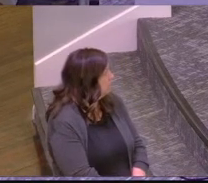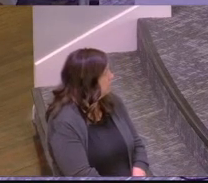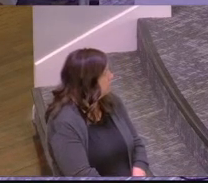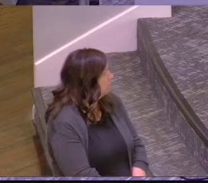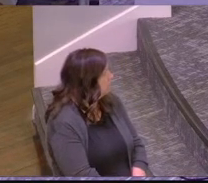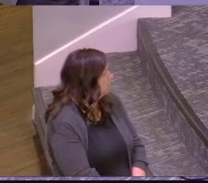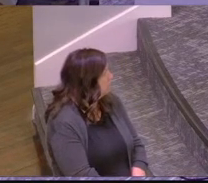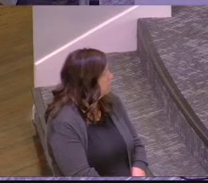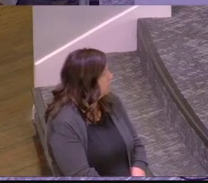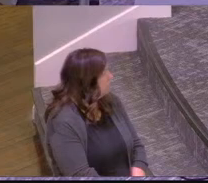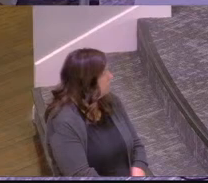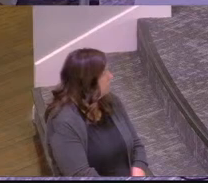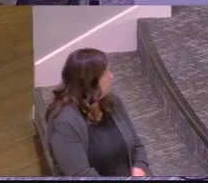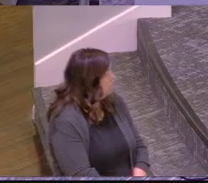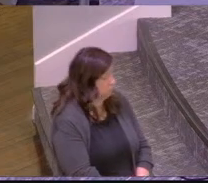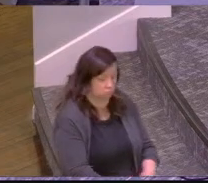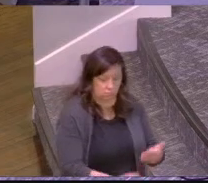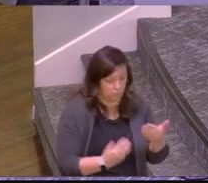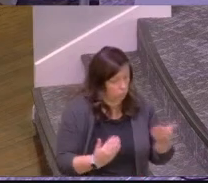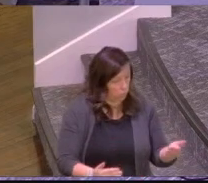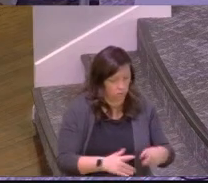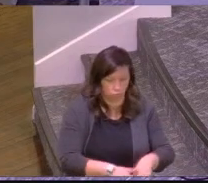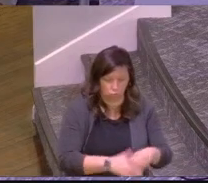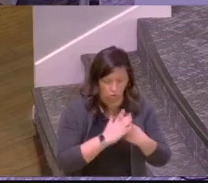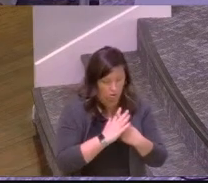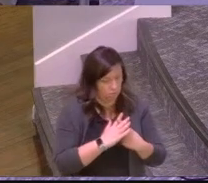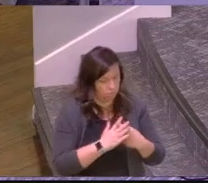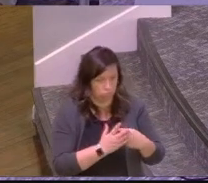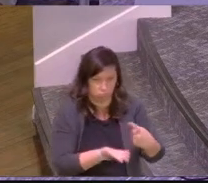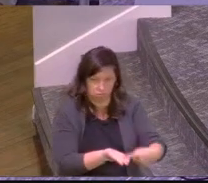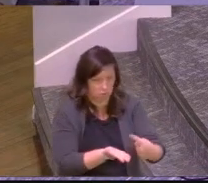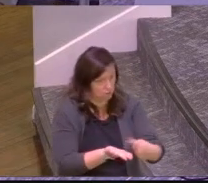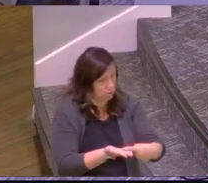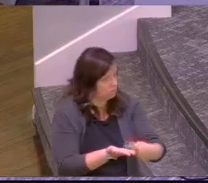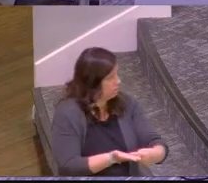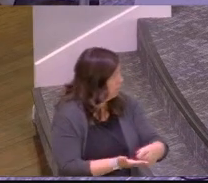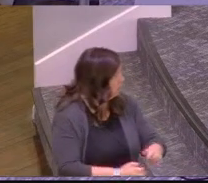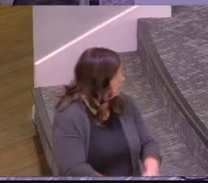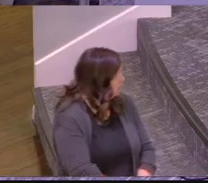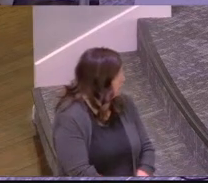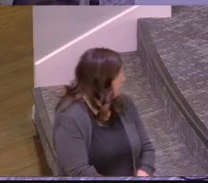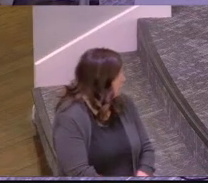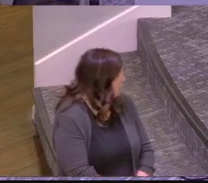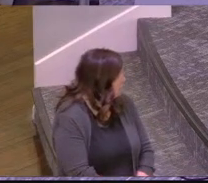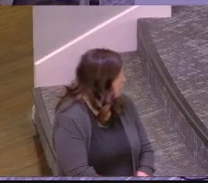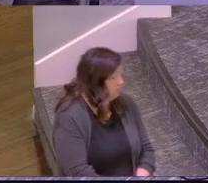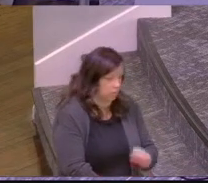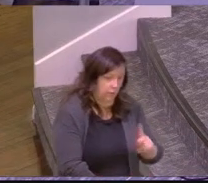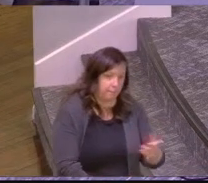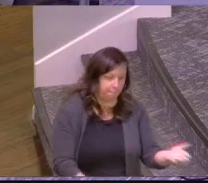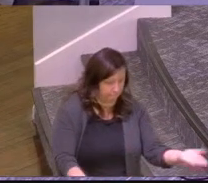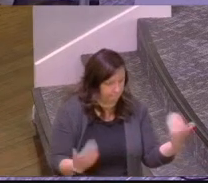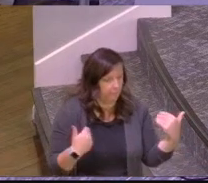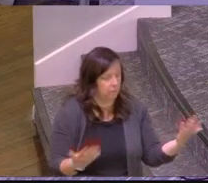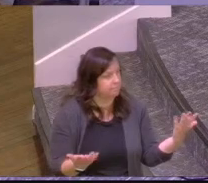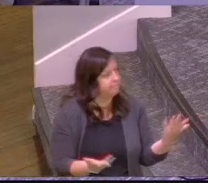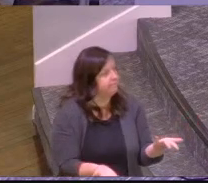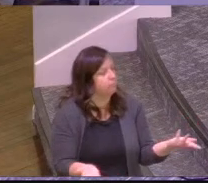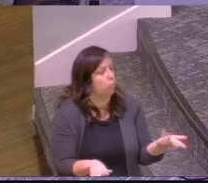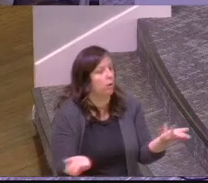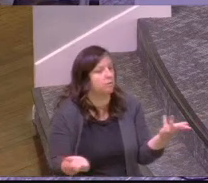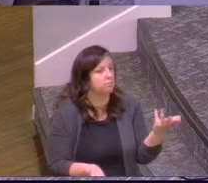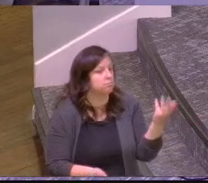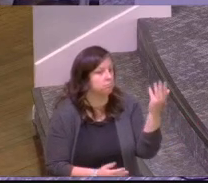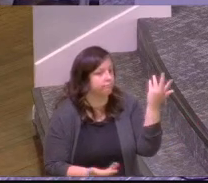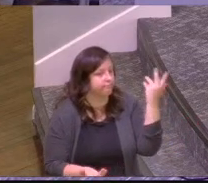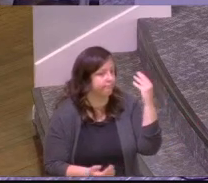I guess you can kick off the conversation. Yes, ma'am. All right, so let's go ahead and start the conversation on